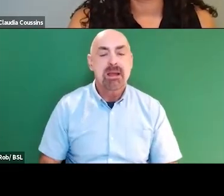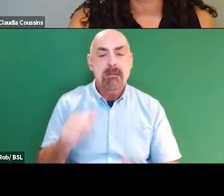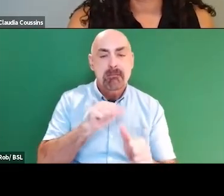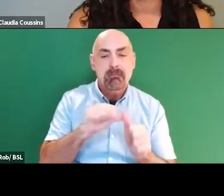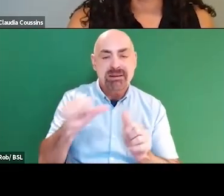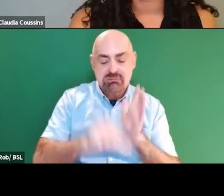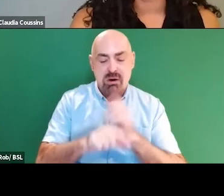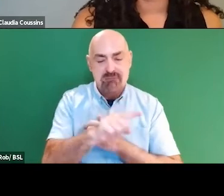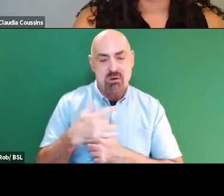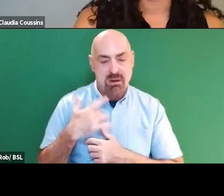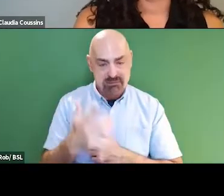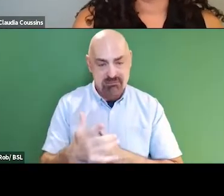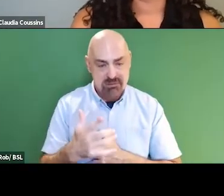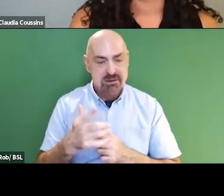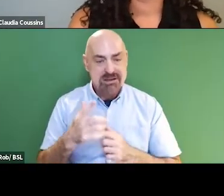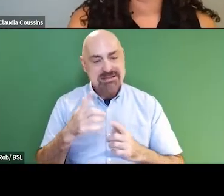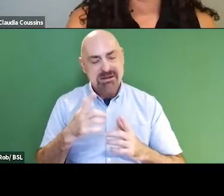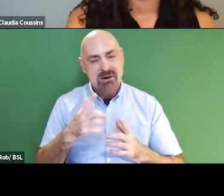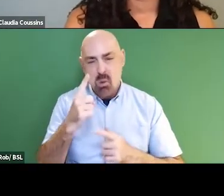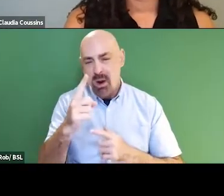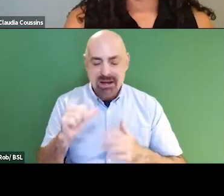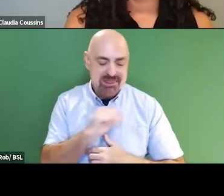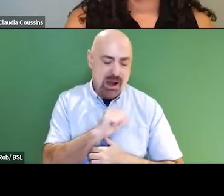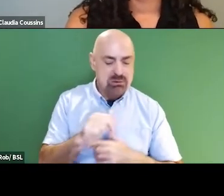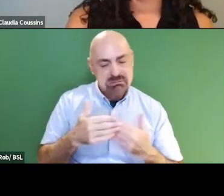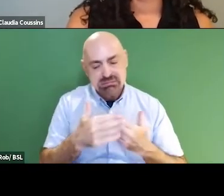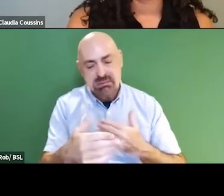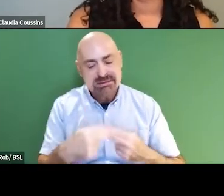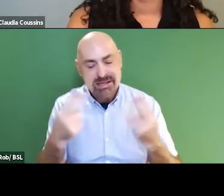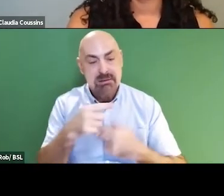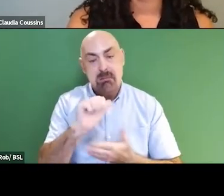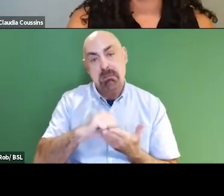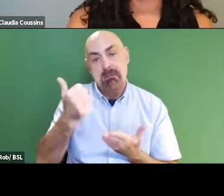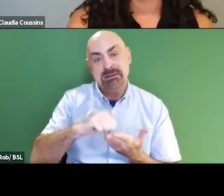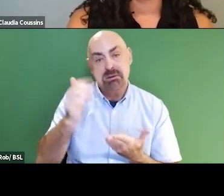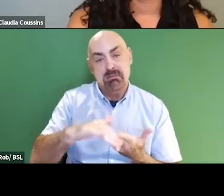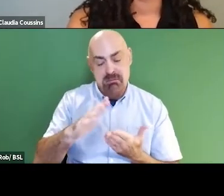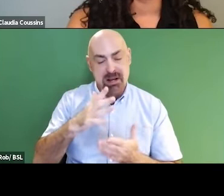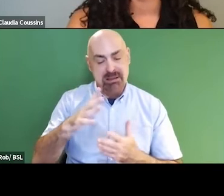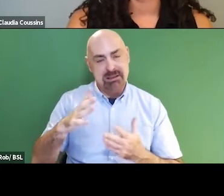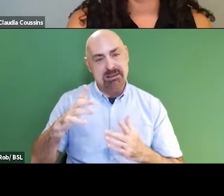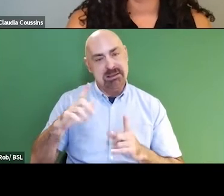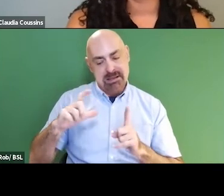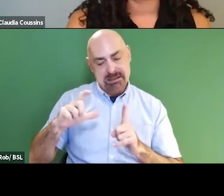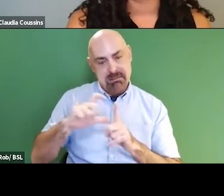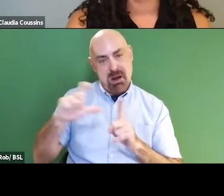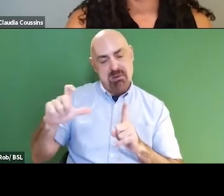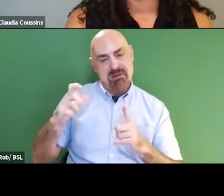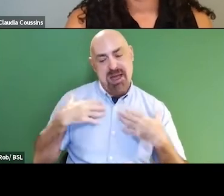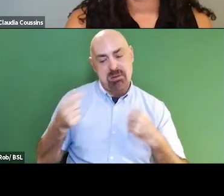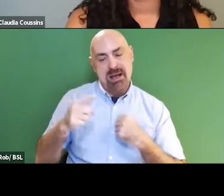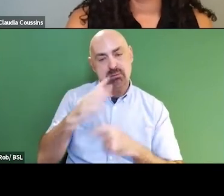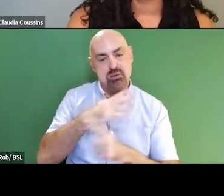a vision for the 1001 critical days. This was published by the Department for Health and Social Care in March